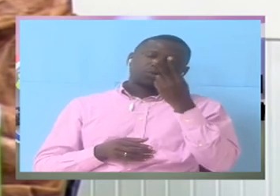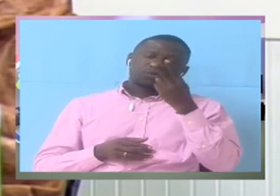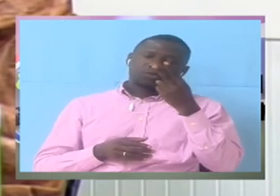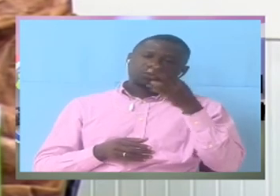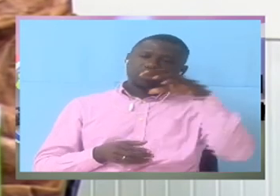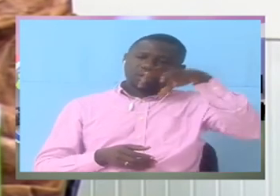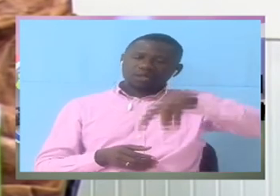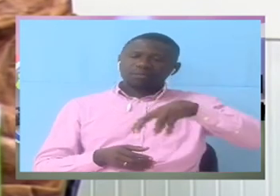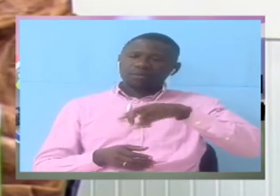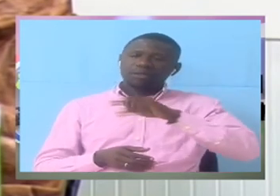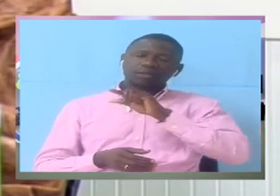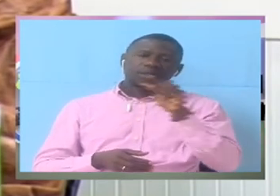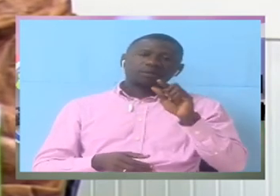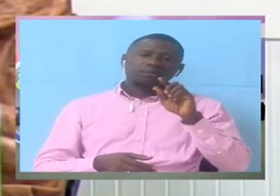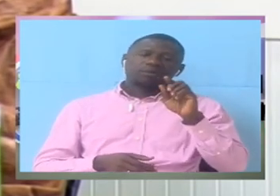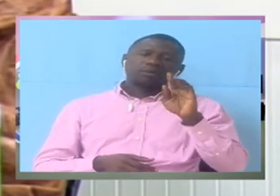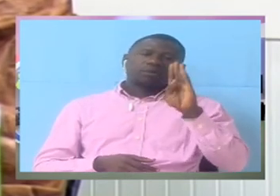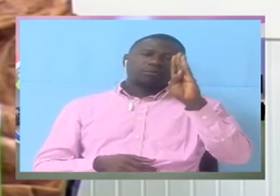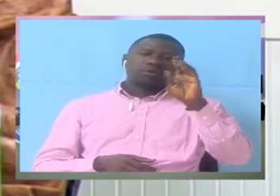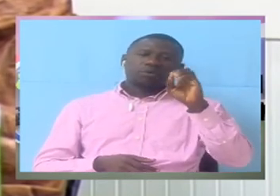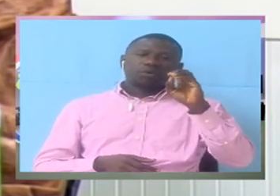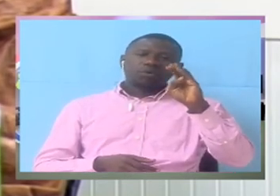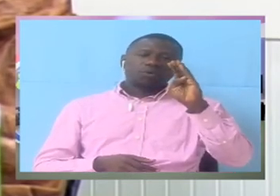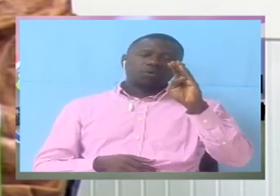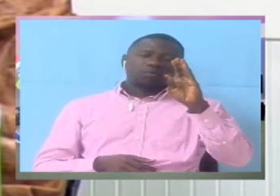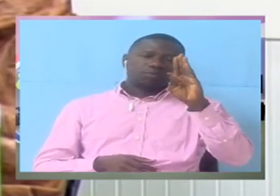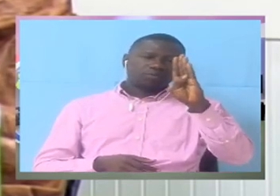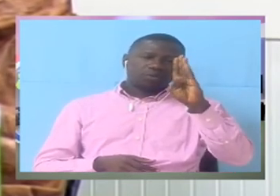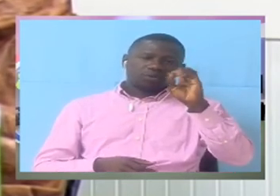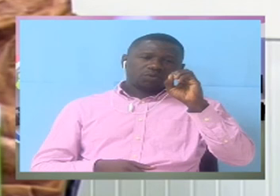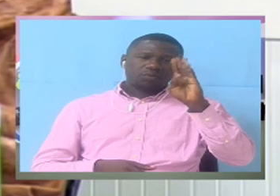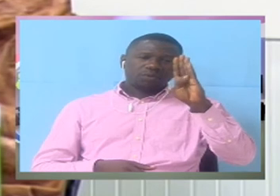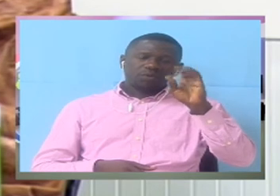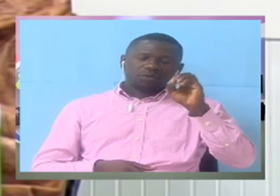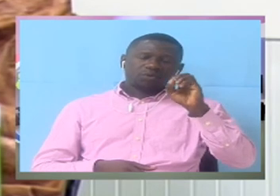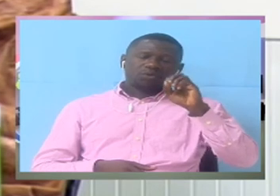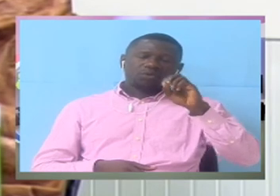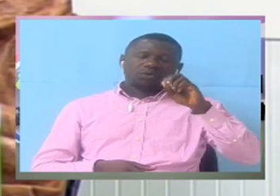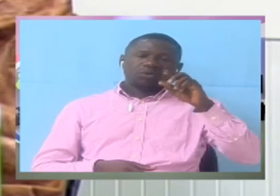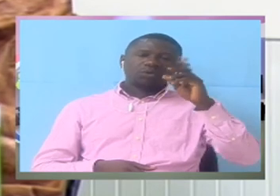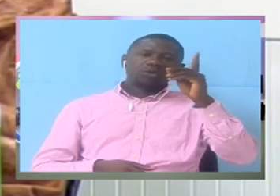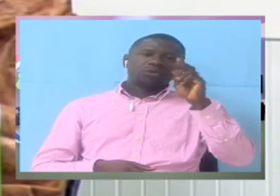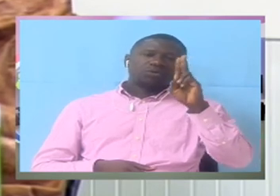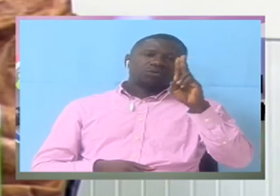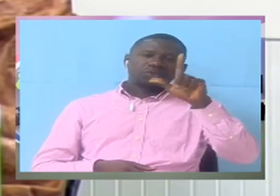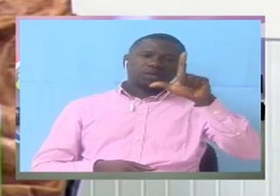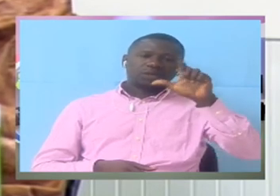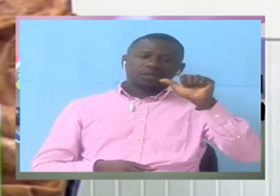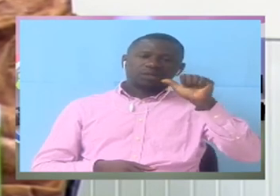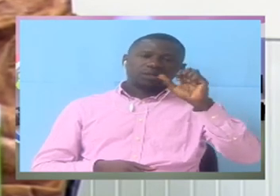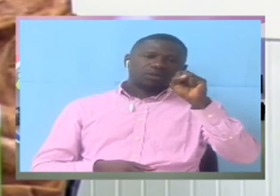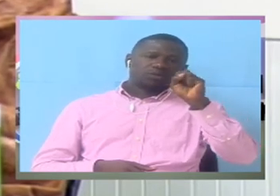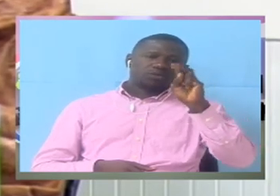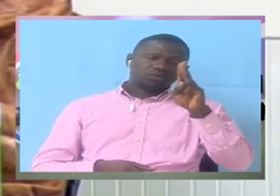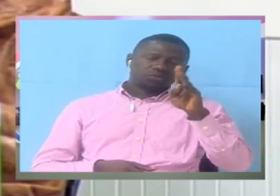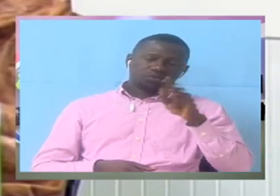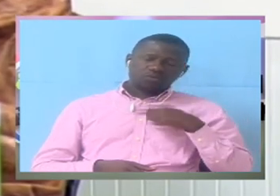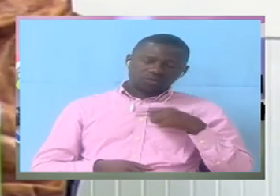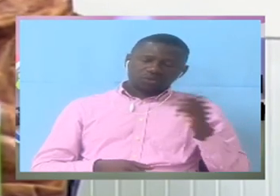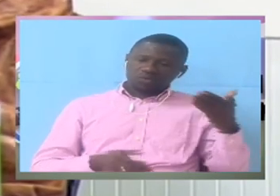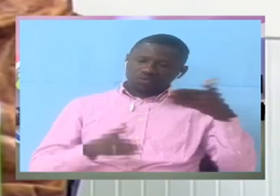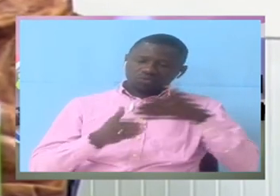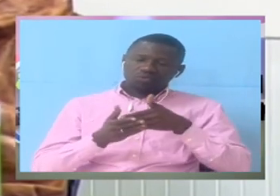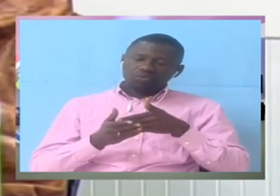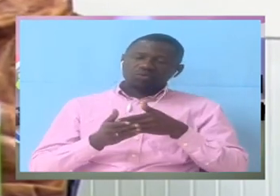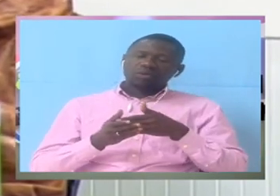Julasu. Mbota Bobo Julasu? He left Bobo Julasu. Boso tawta tata Wagadugu. He took a bus from there and went to